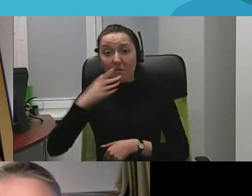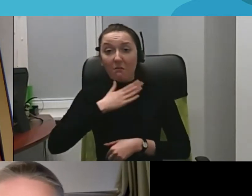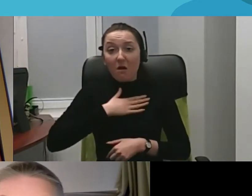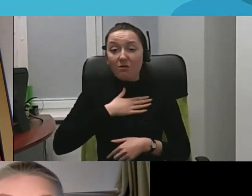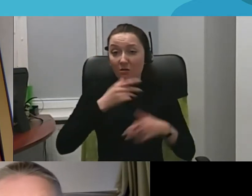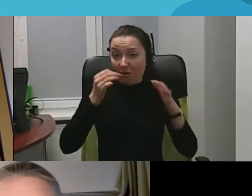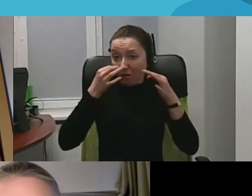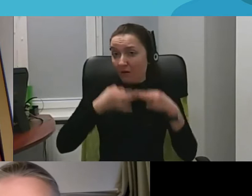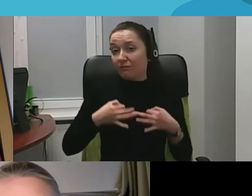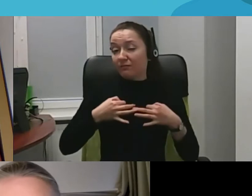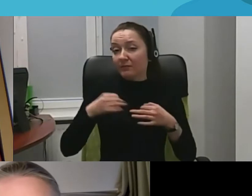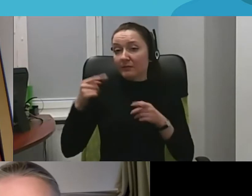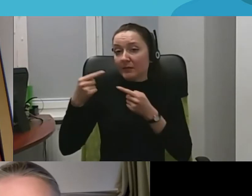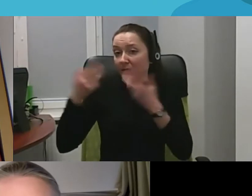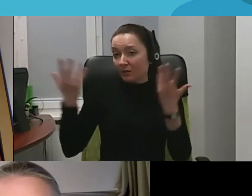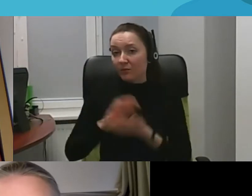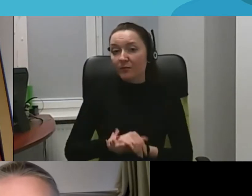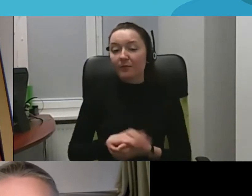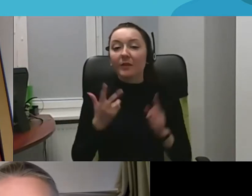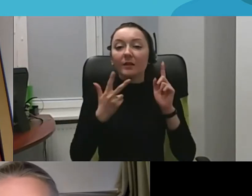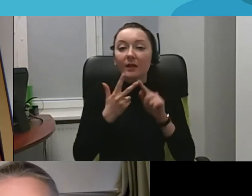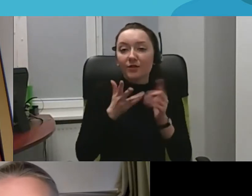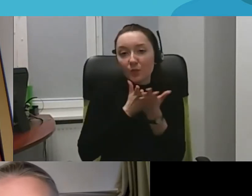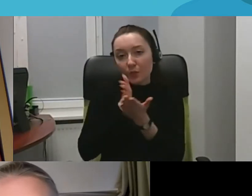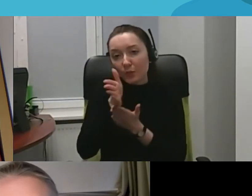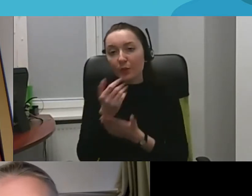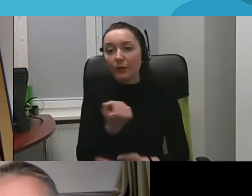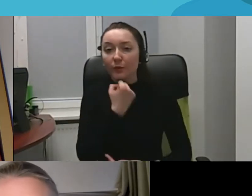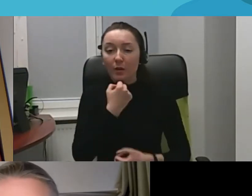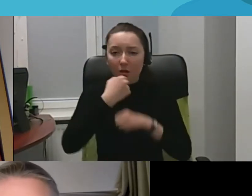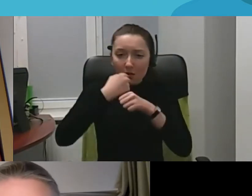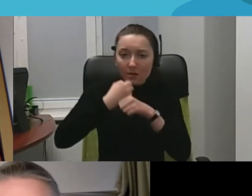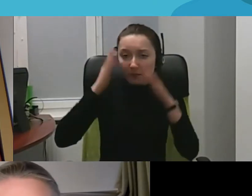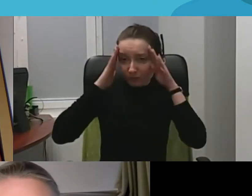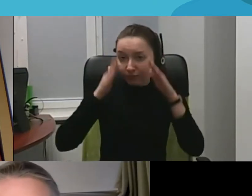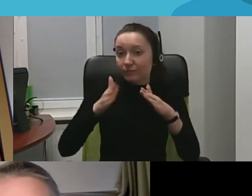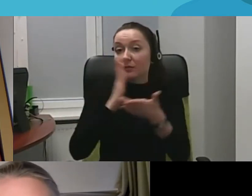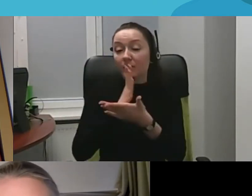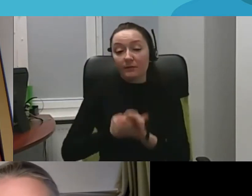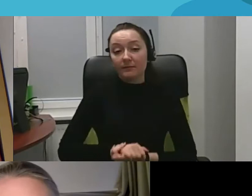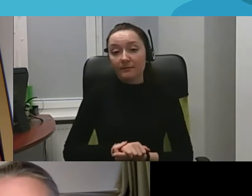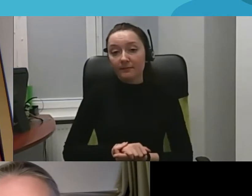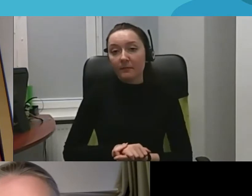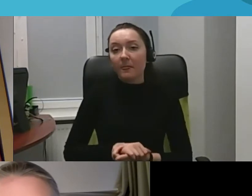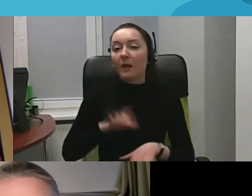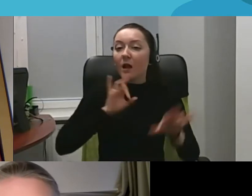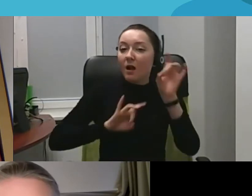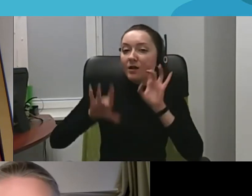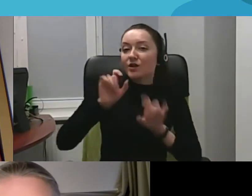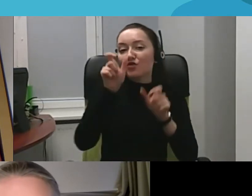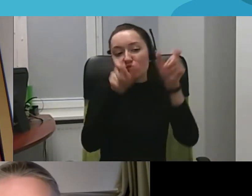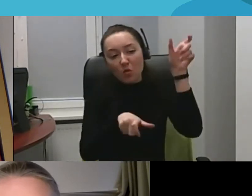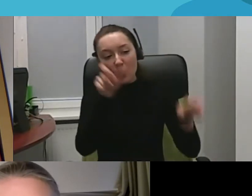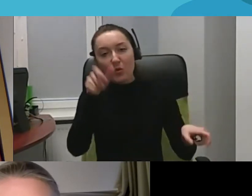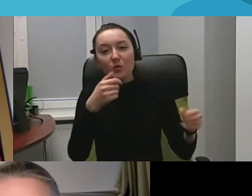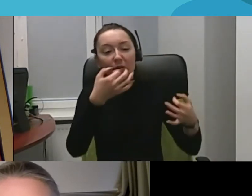element, and the biggest one I would say, is to report annually to the Human Rights Council in the summer session and to the General